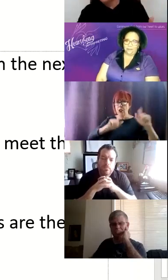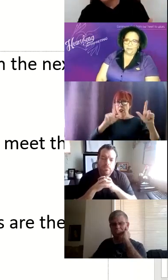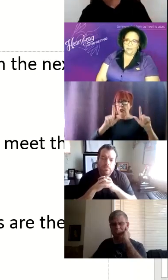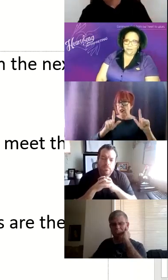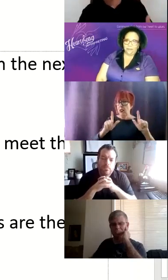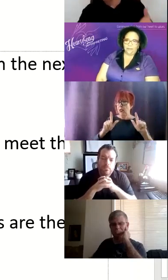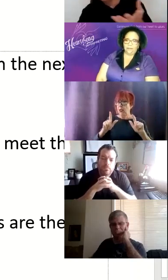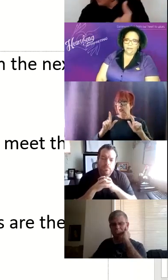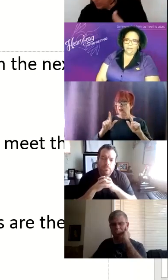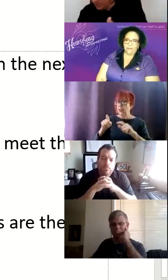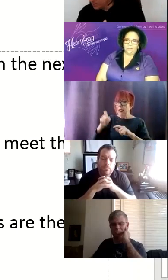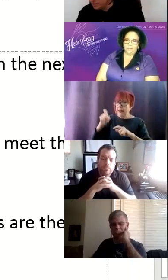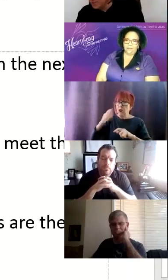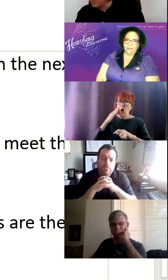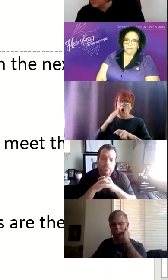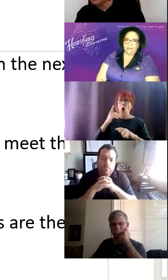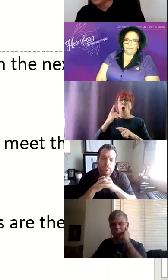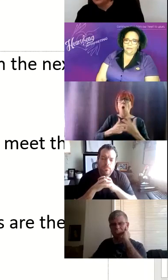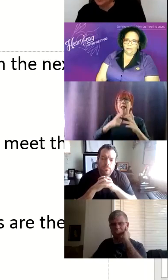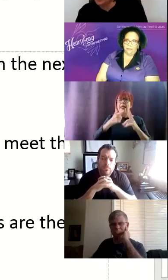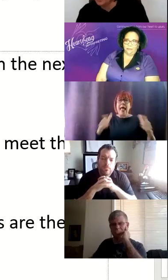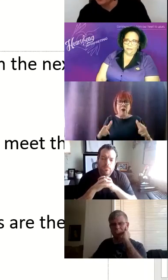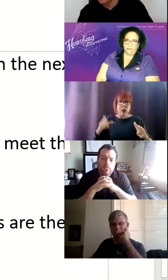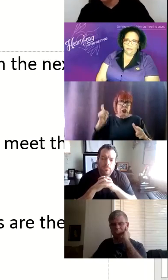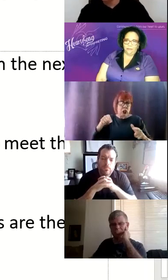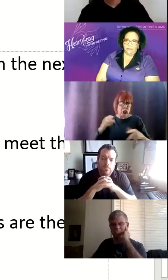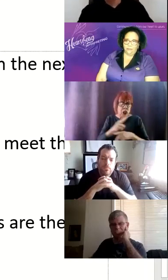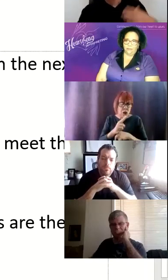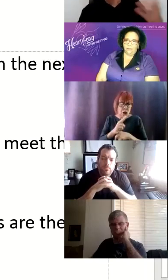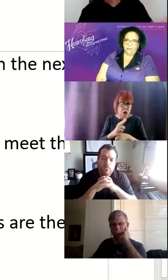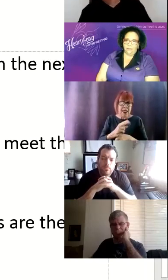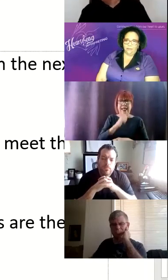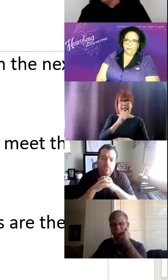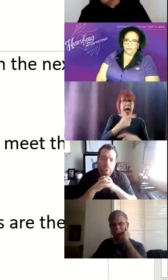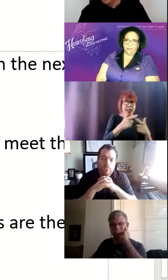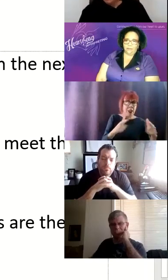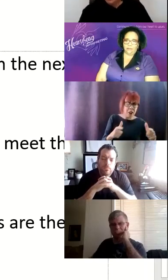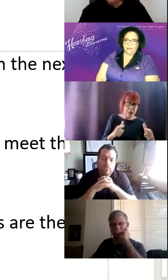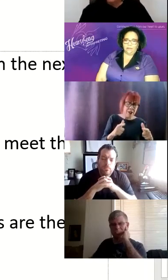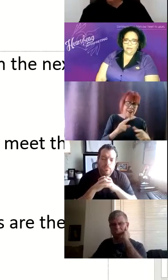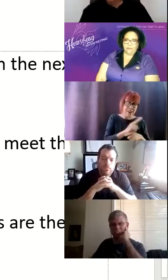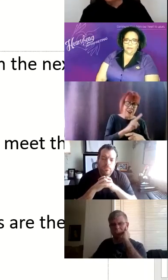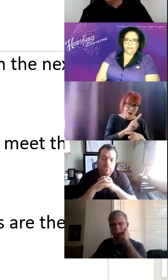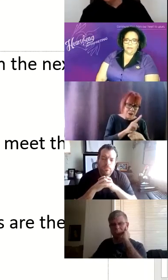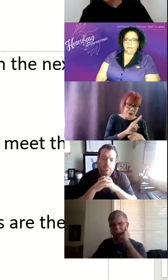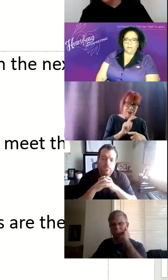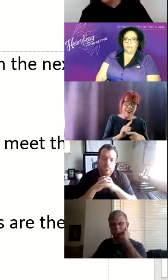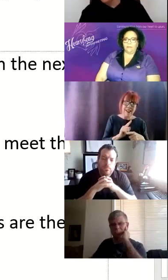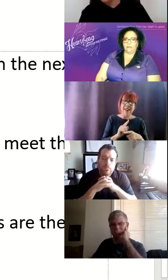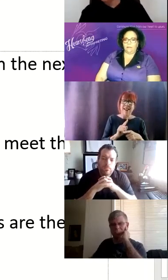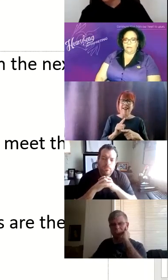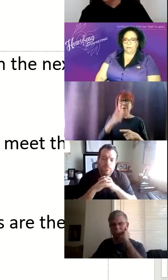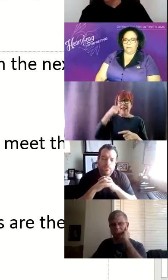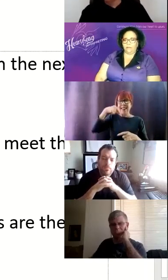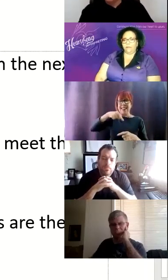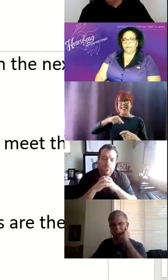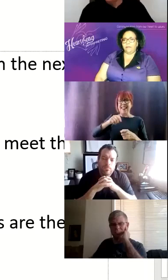should be using, what language they probably don't want to be using. We're in an educational environment, so what kind